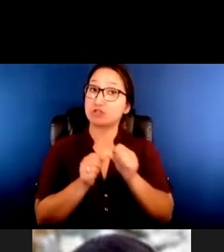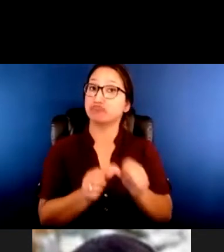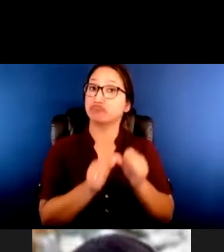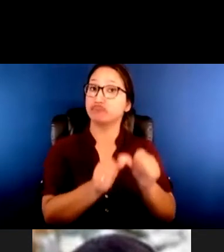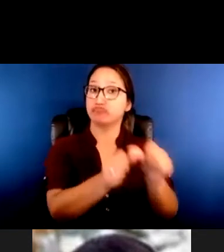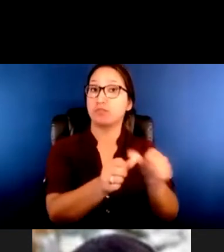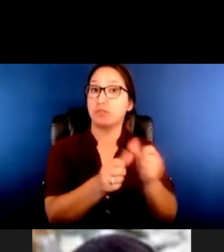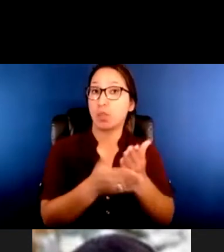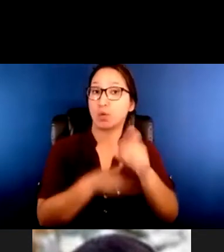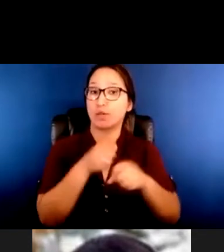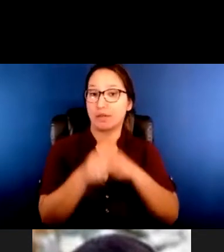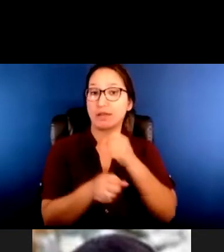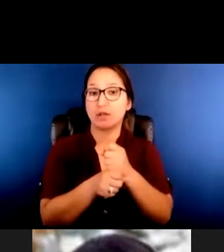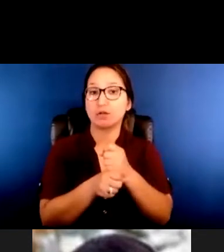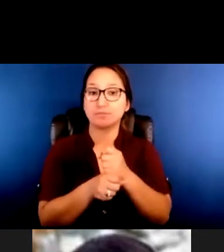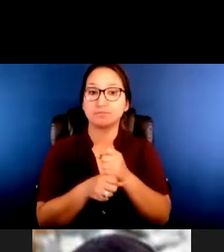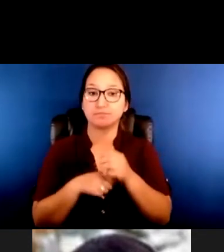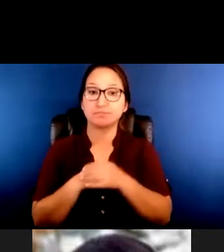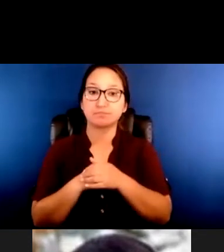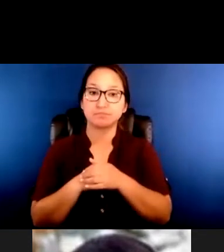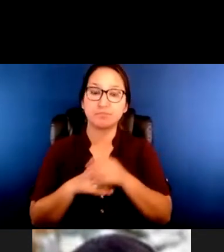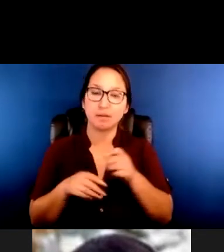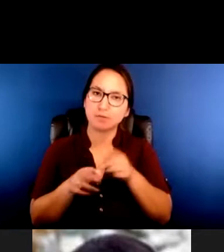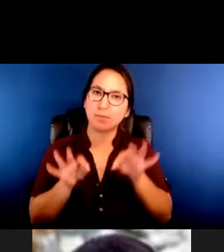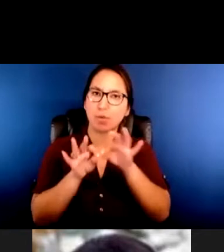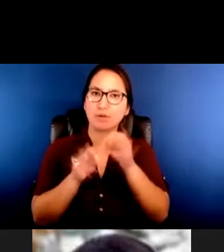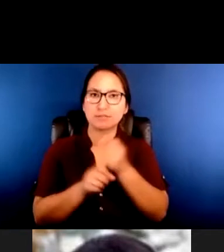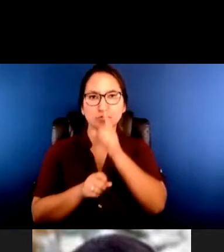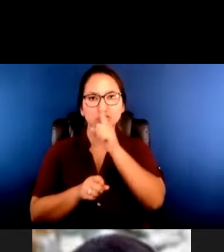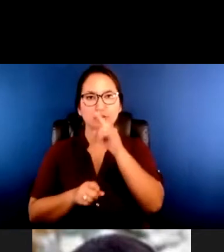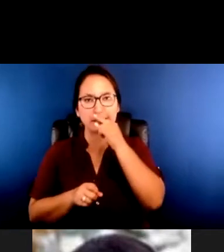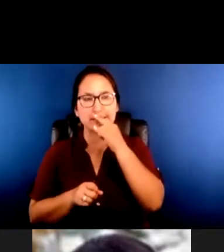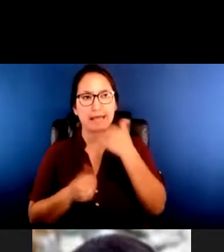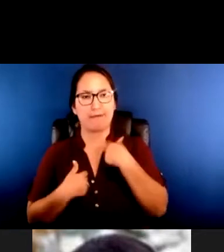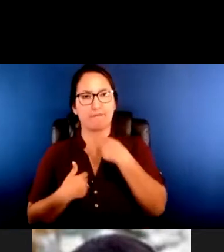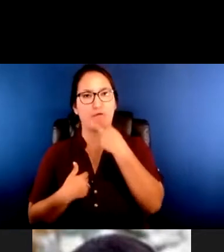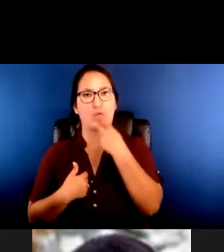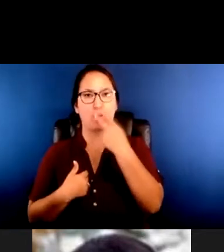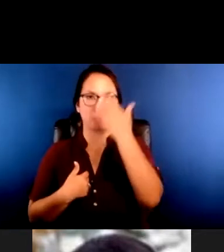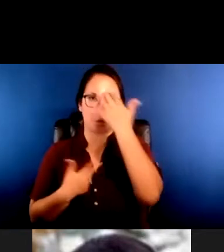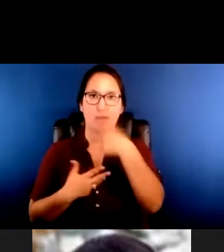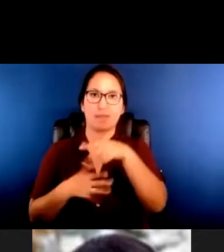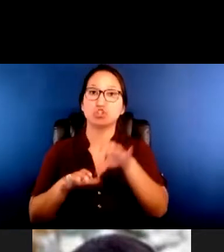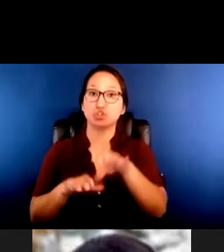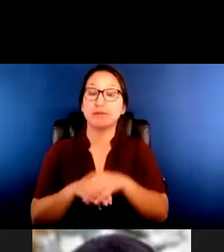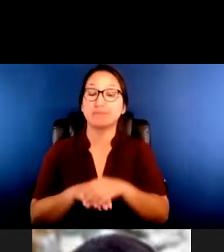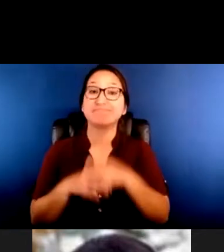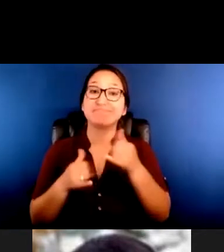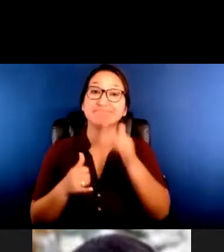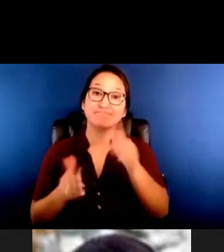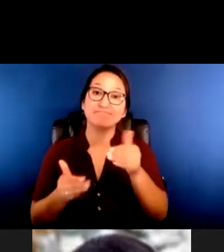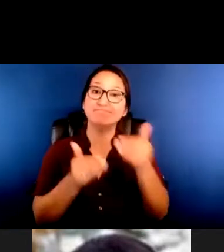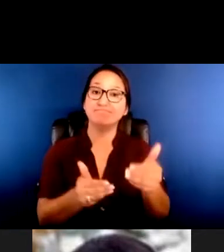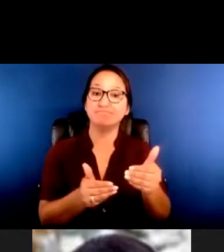find practices surrounding making sure kids have a voice in what they're doing. So we're going to move on to thank